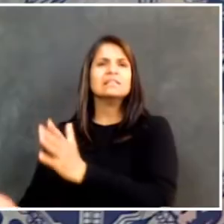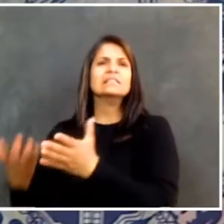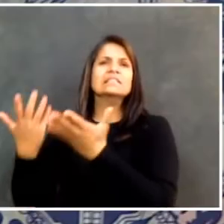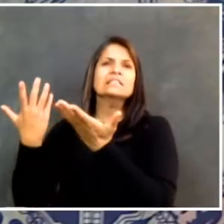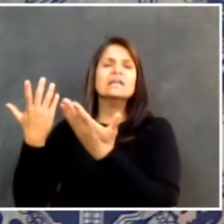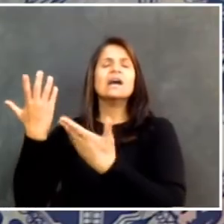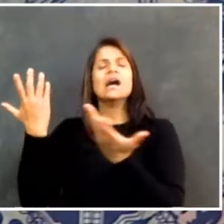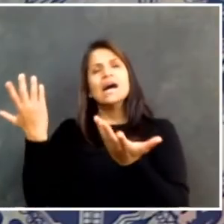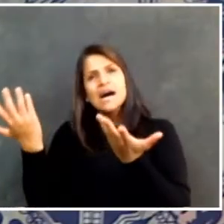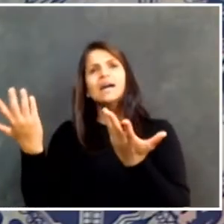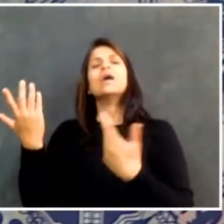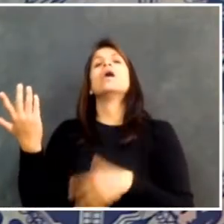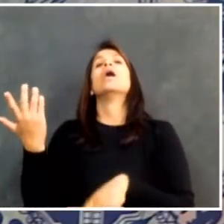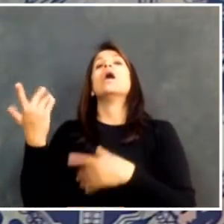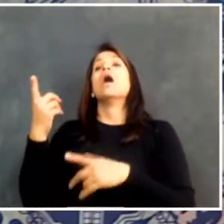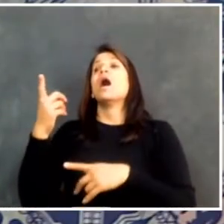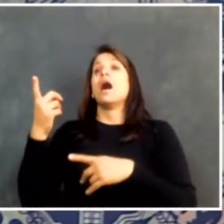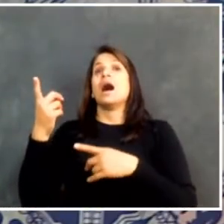are deepening.